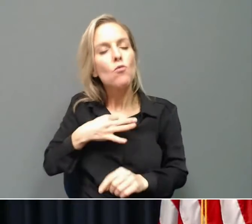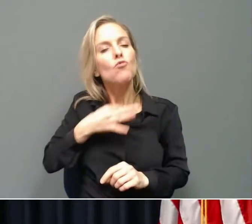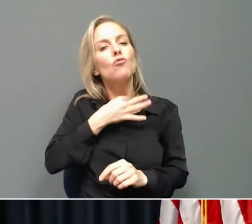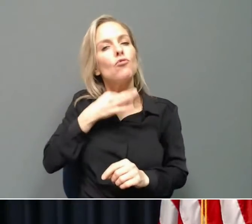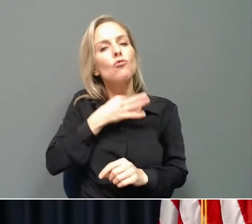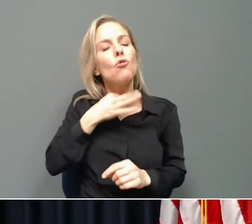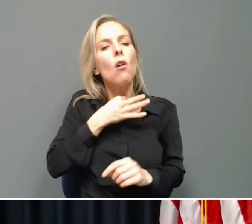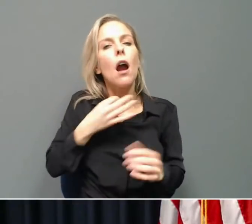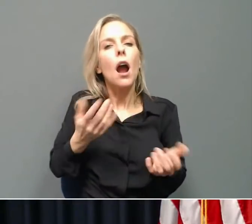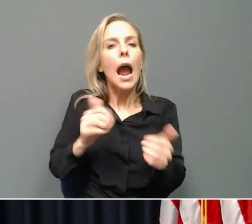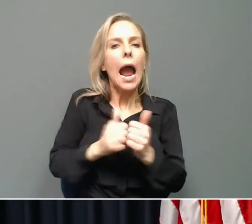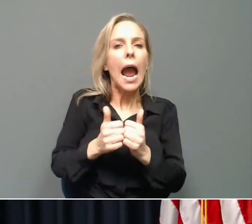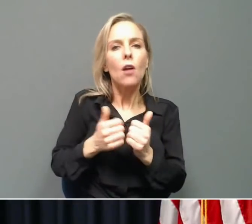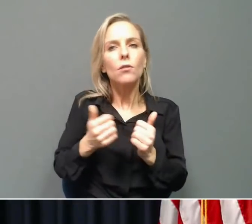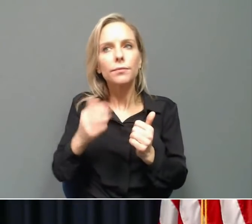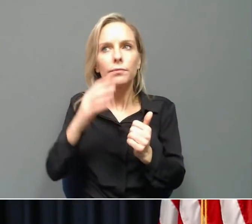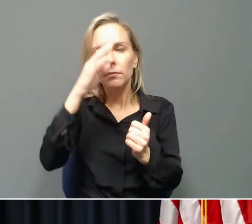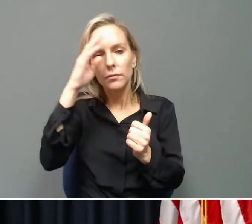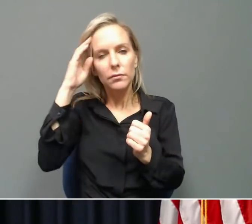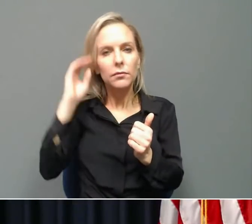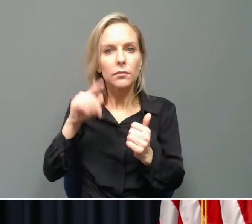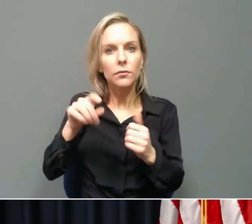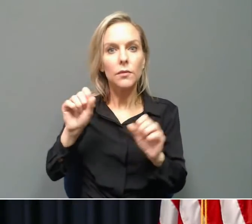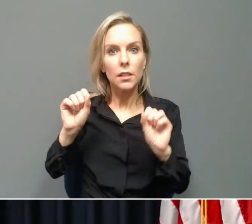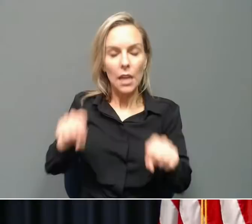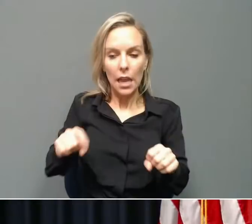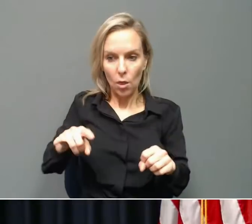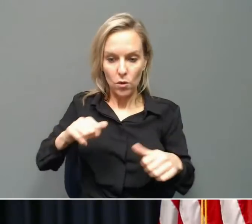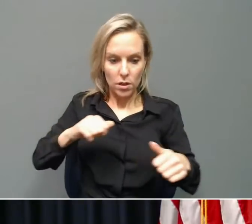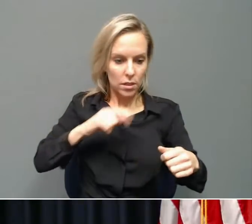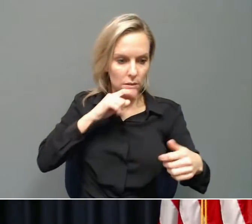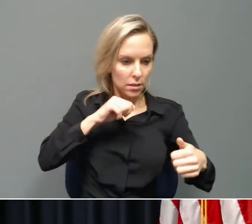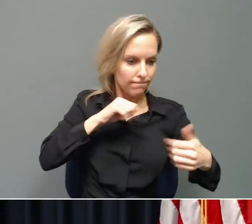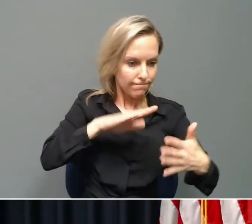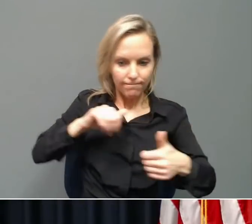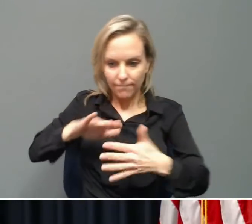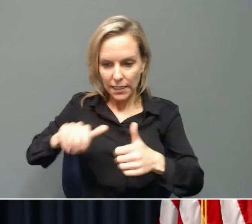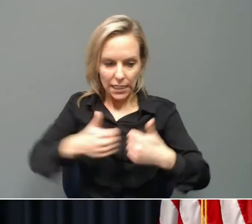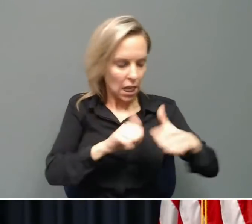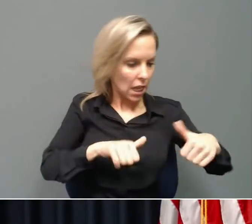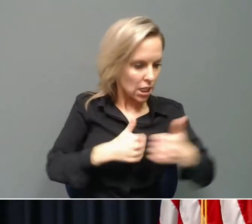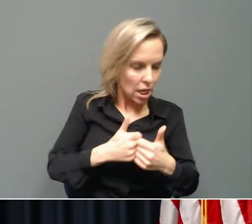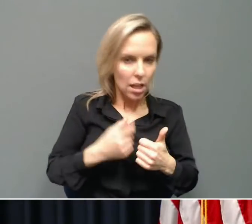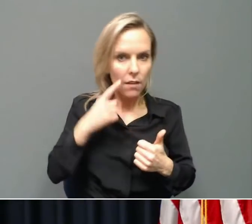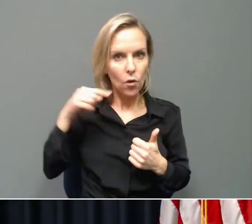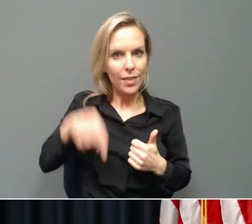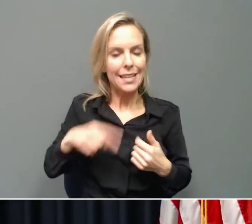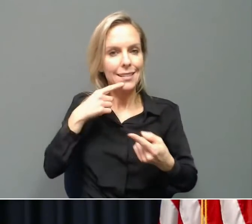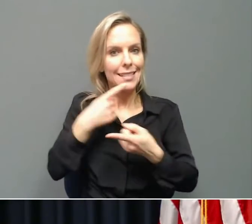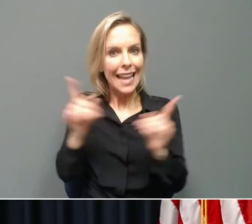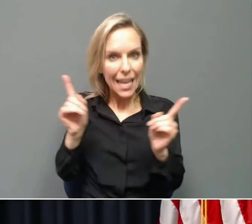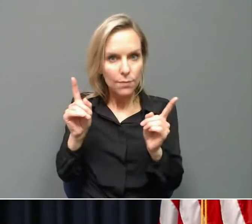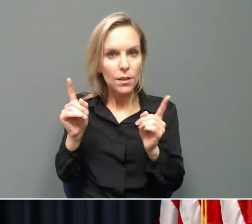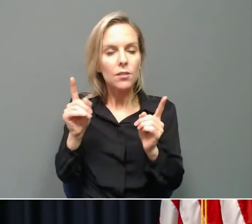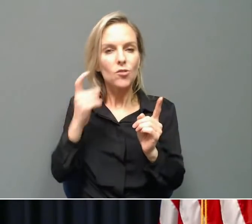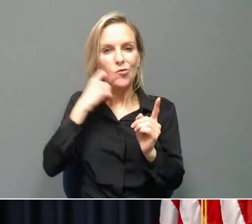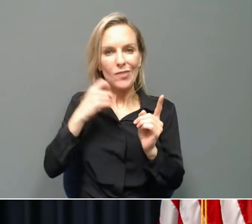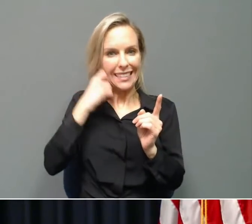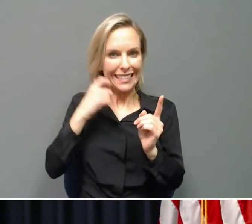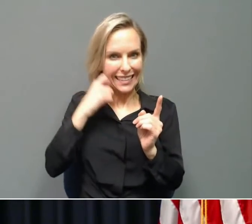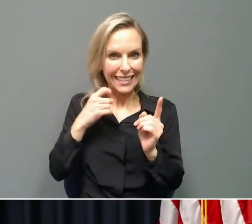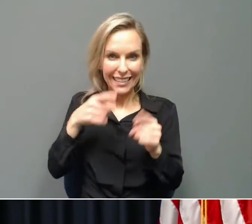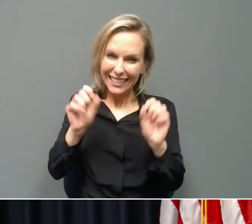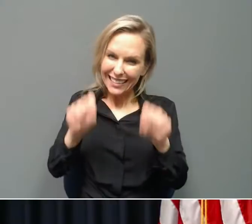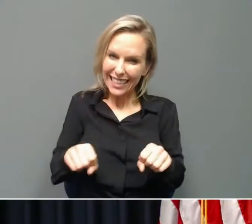been able to get over those 2 issues in these announcements recently. And can you give